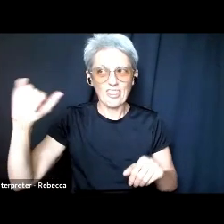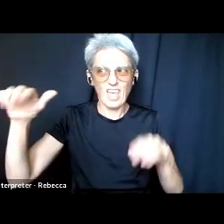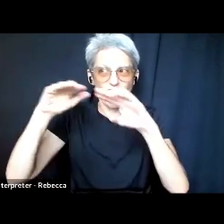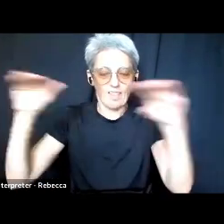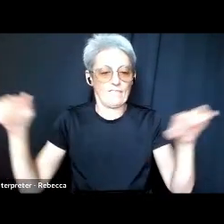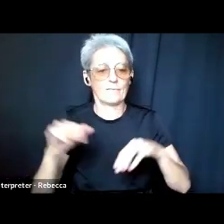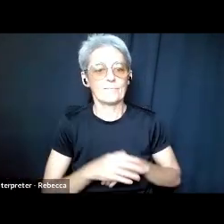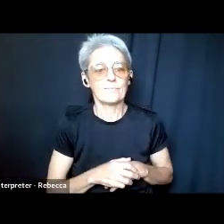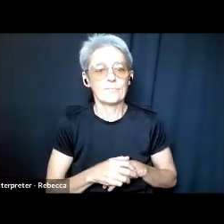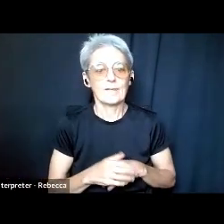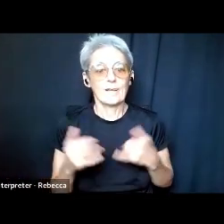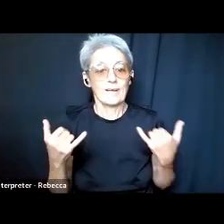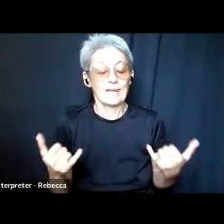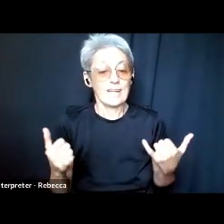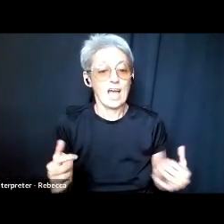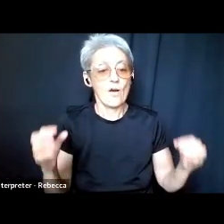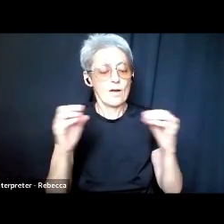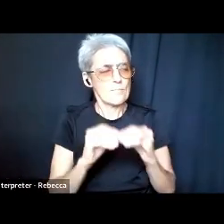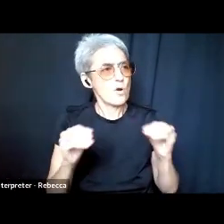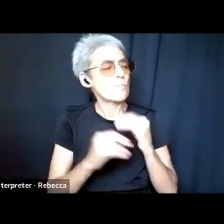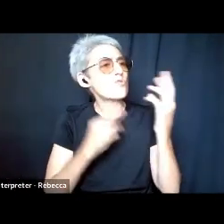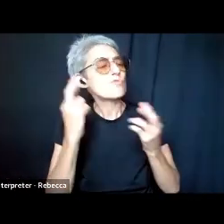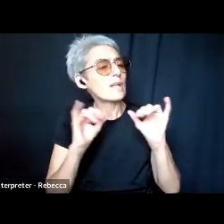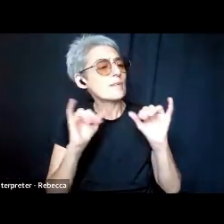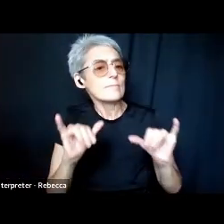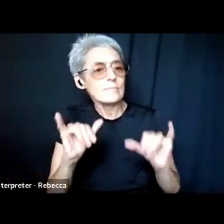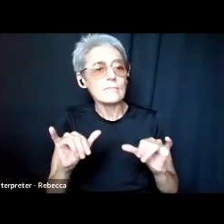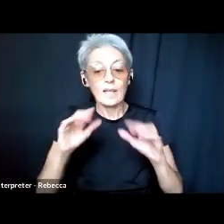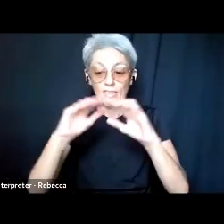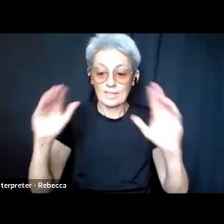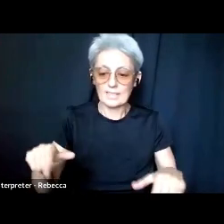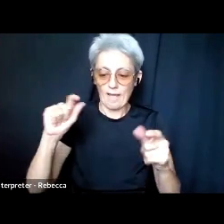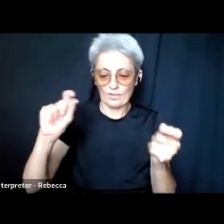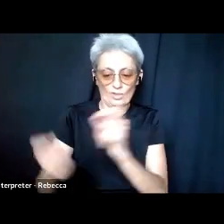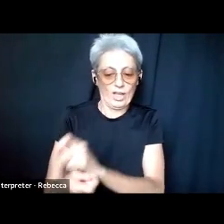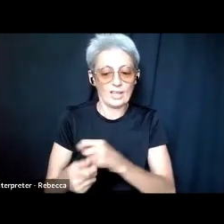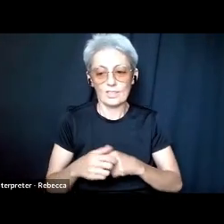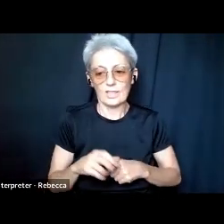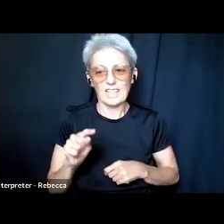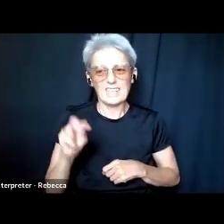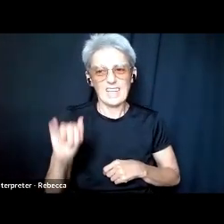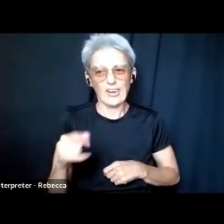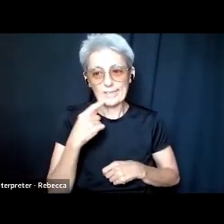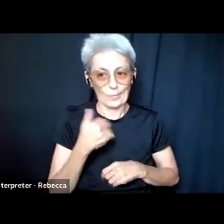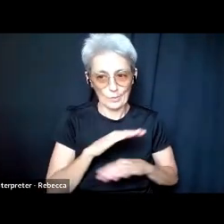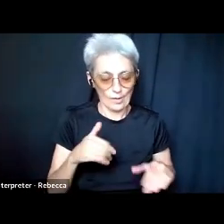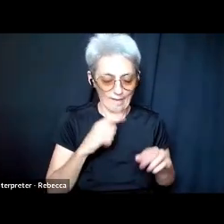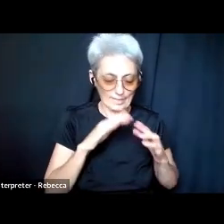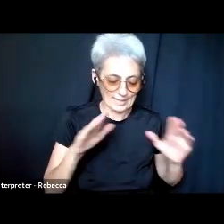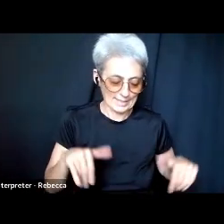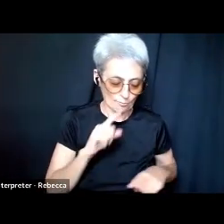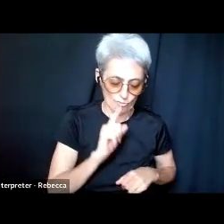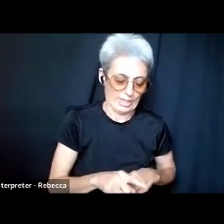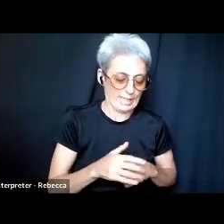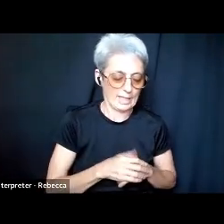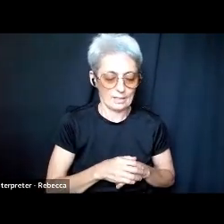current context is changing the system. As Terry said, we really don't have a system. And that's true,